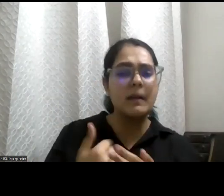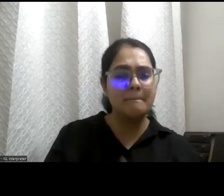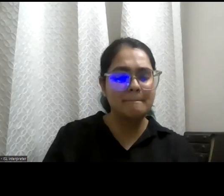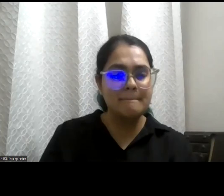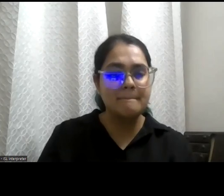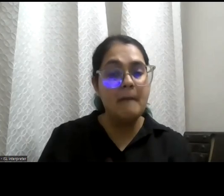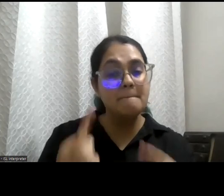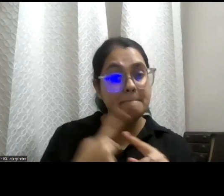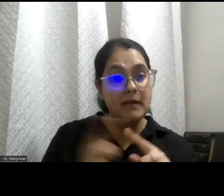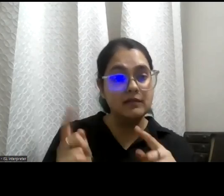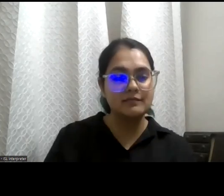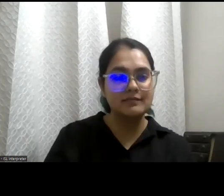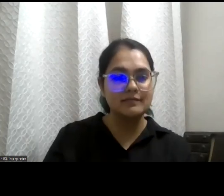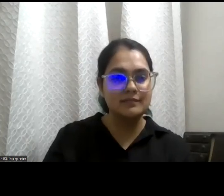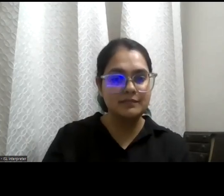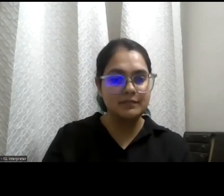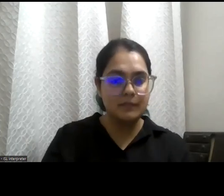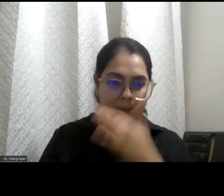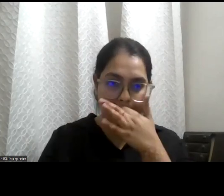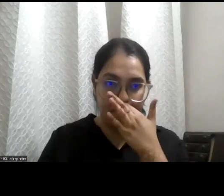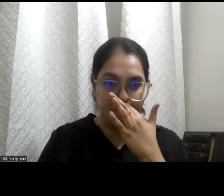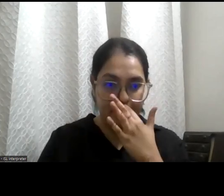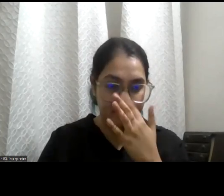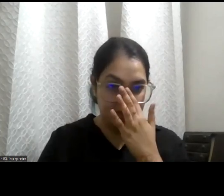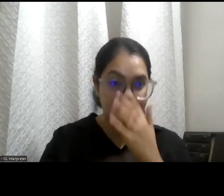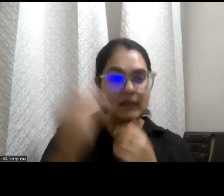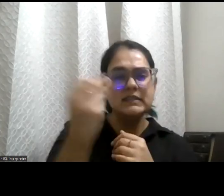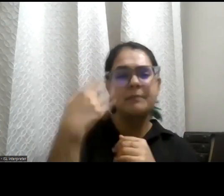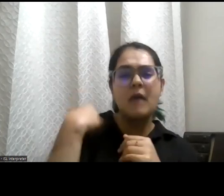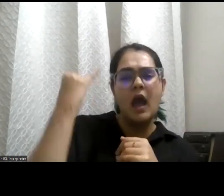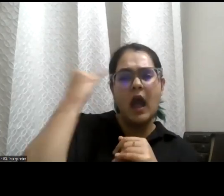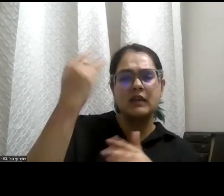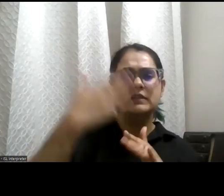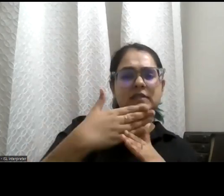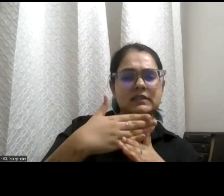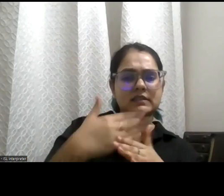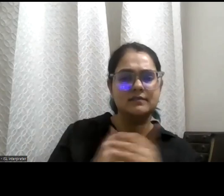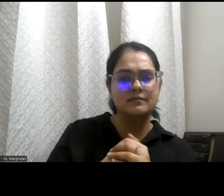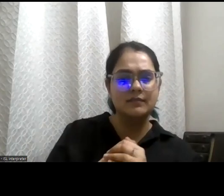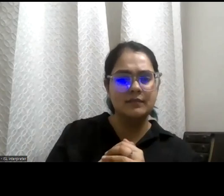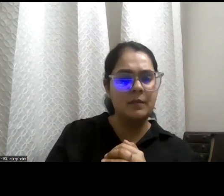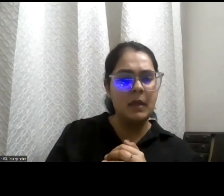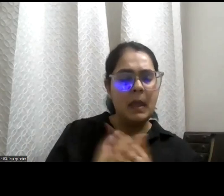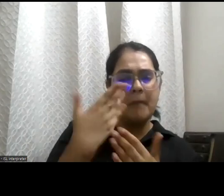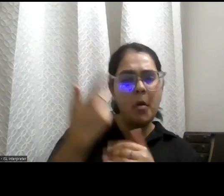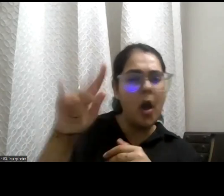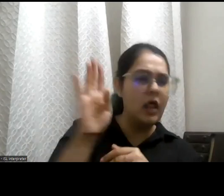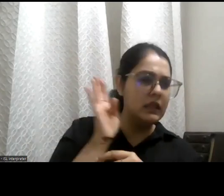also based on the sum of thoughts which many of you have already echoed.